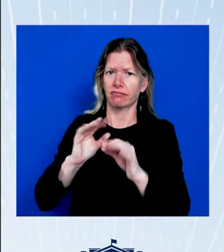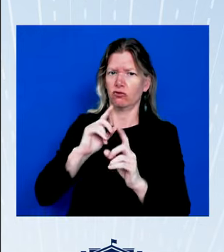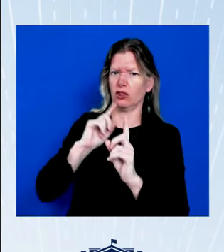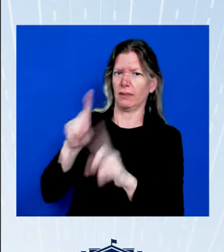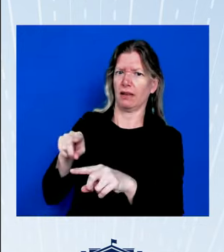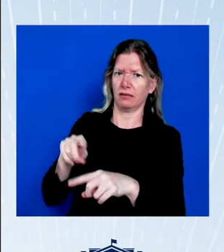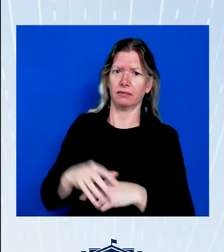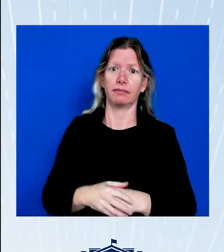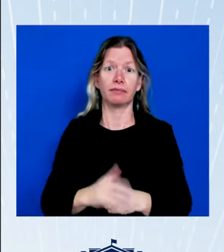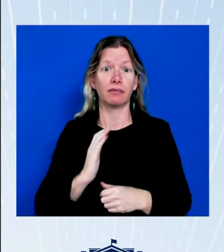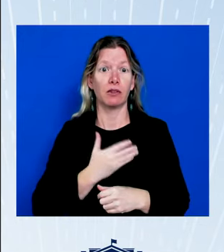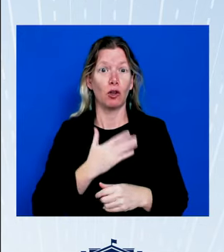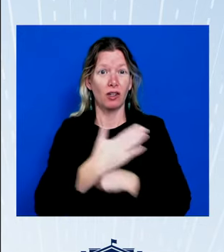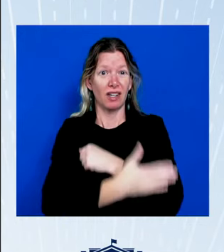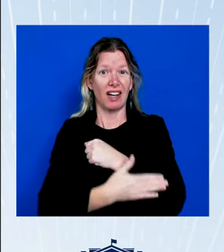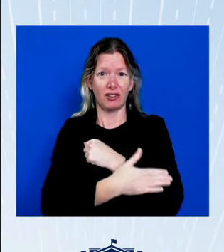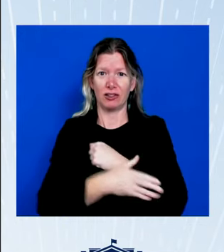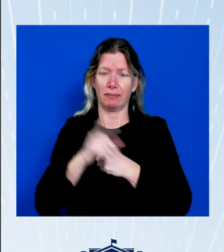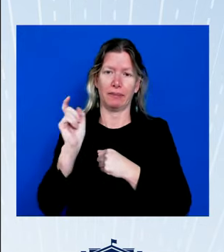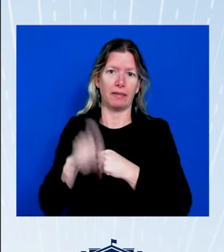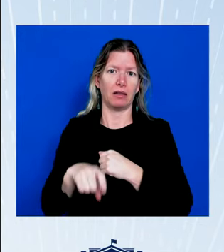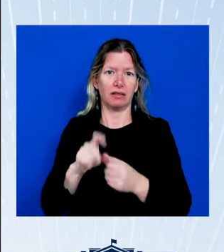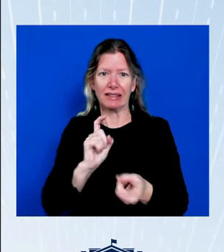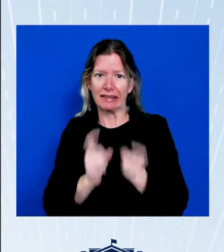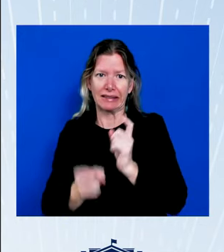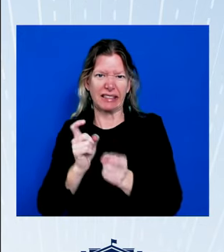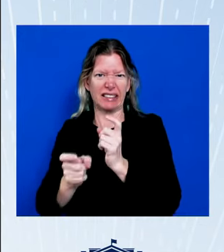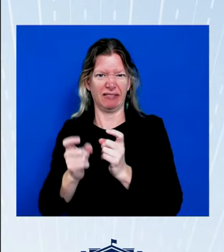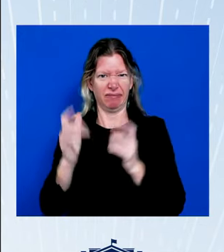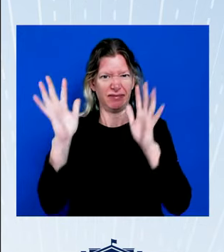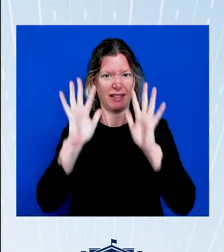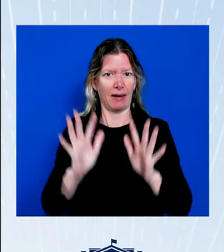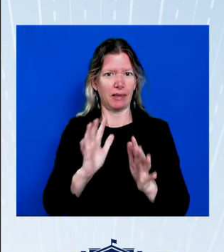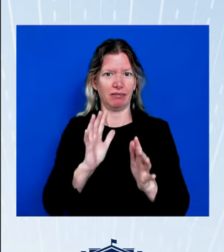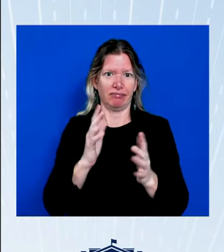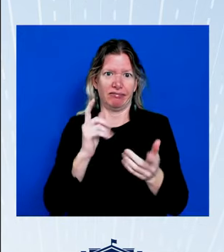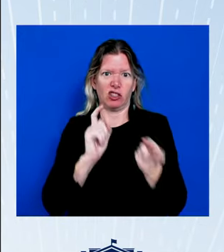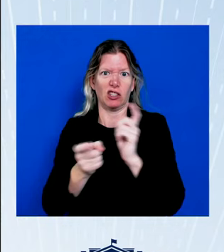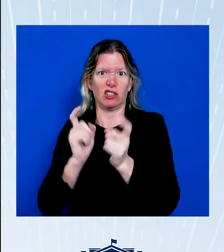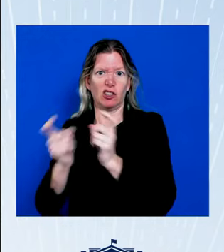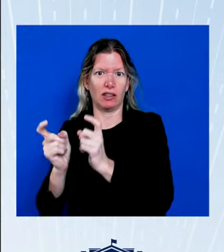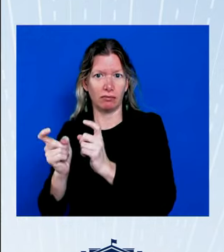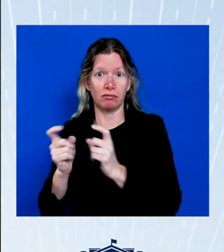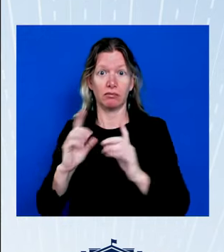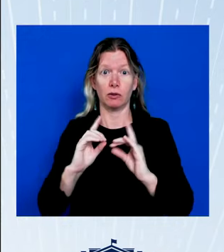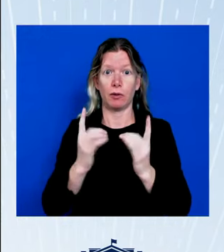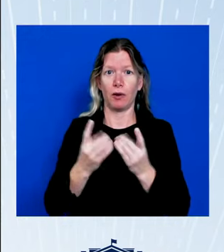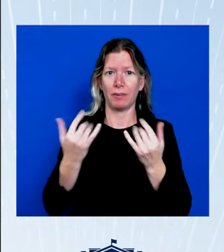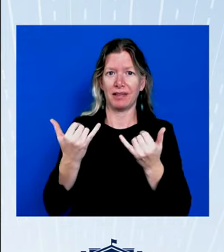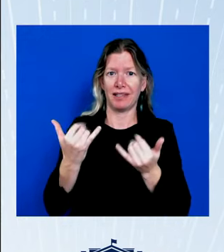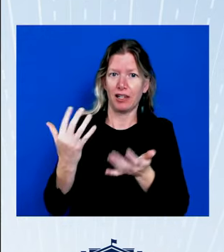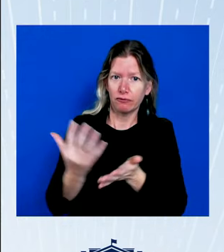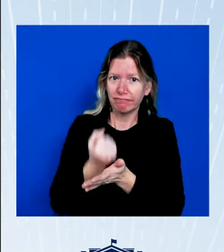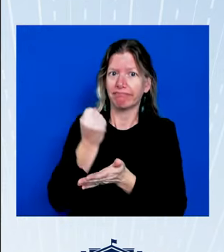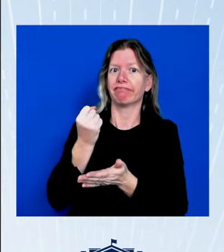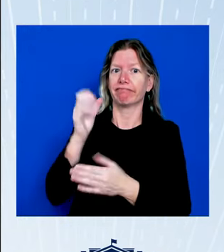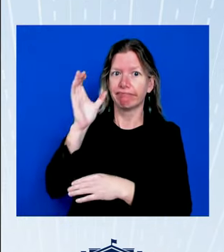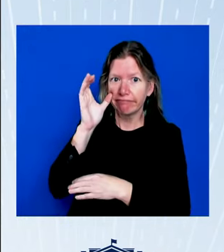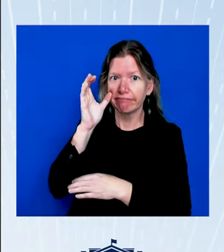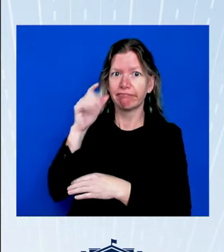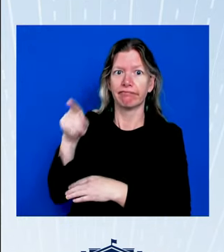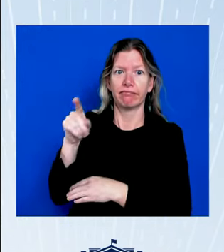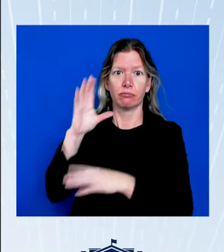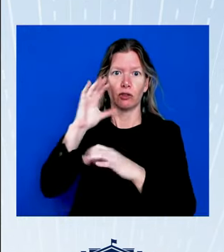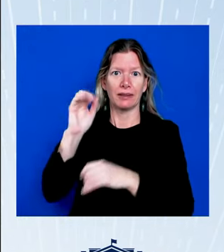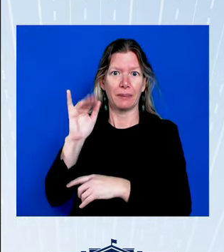heeding President Biden's call to do more and leverage every resource at our disposal. And that's why today we are